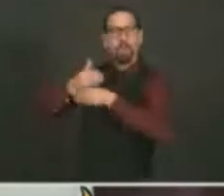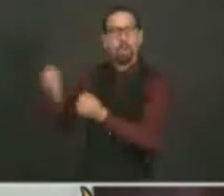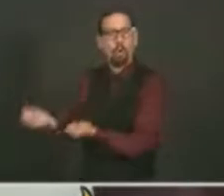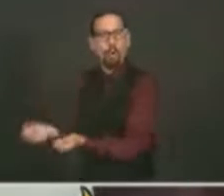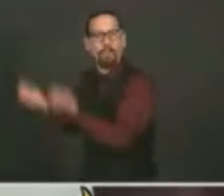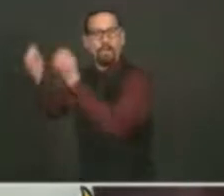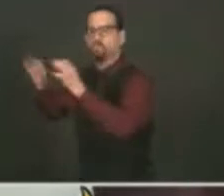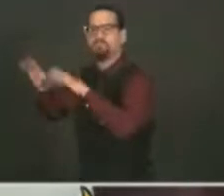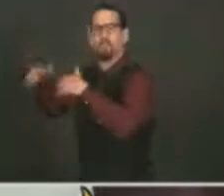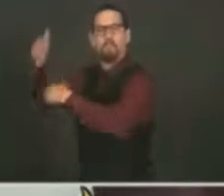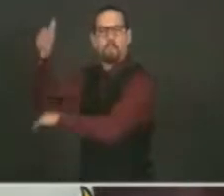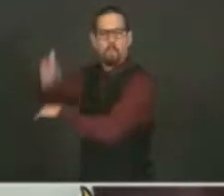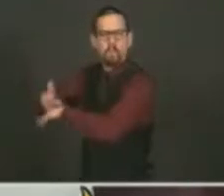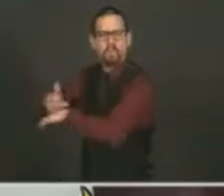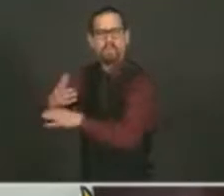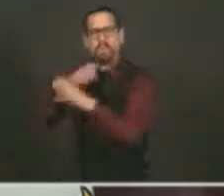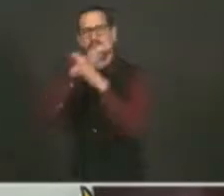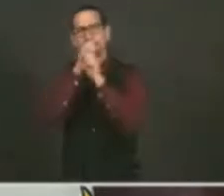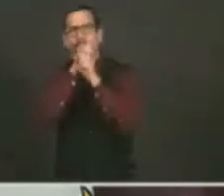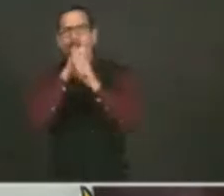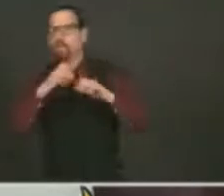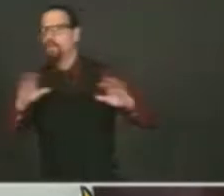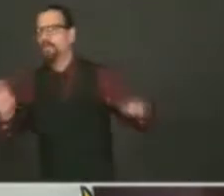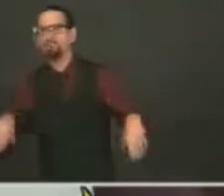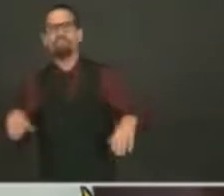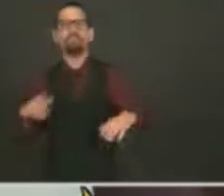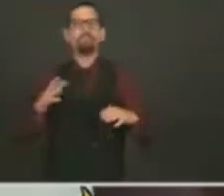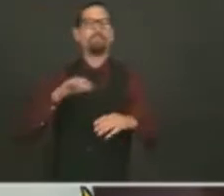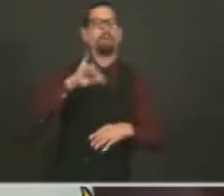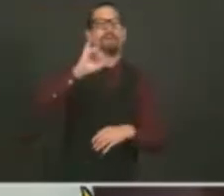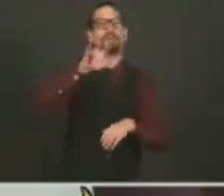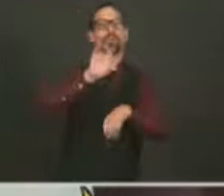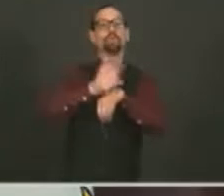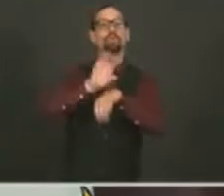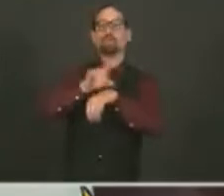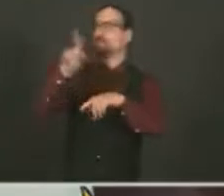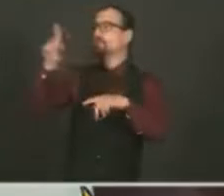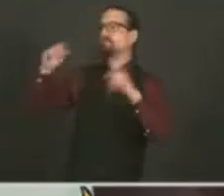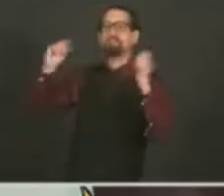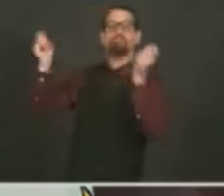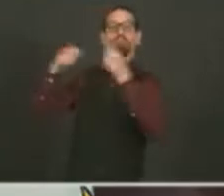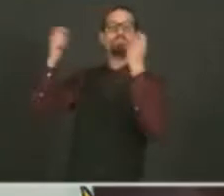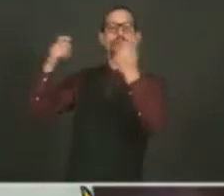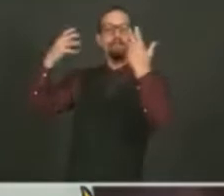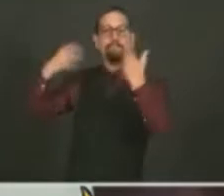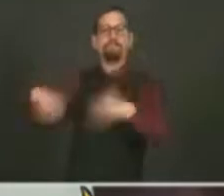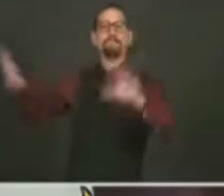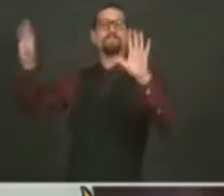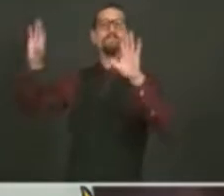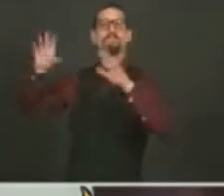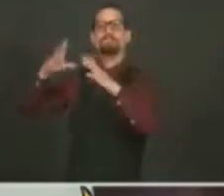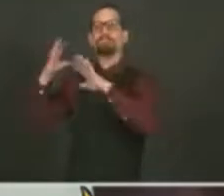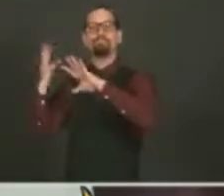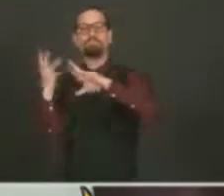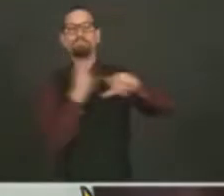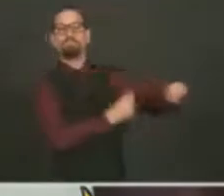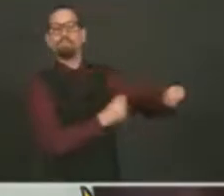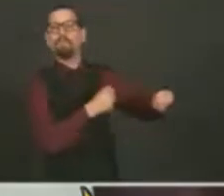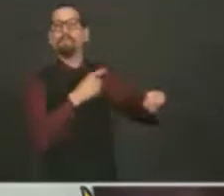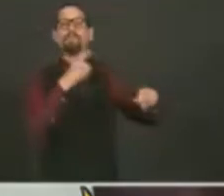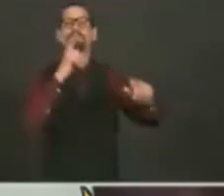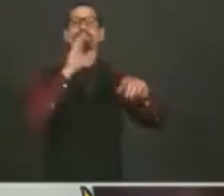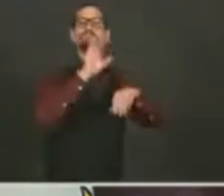gathering after church, a gathering after a funeral. This is where all these cases are coming